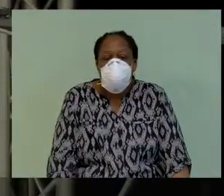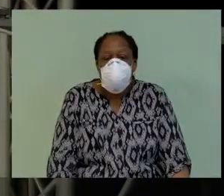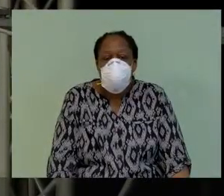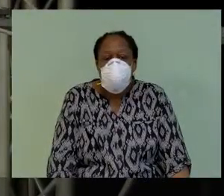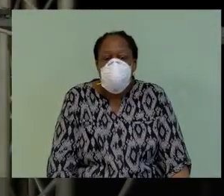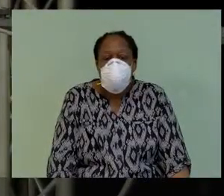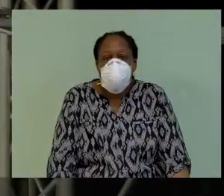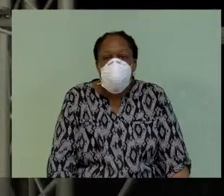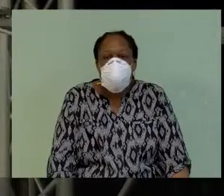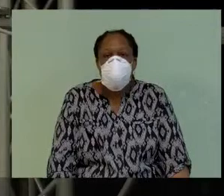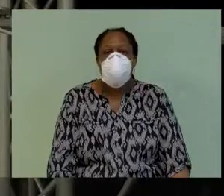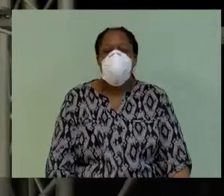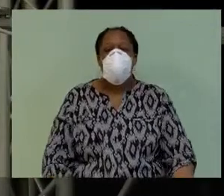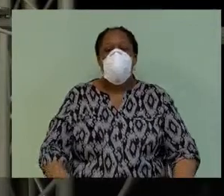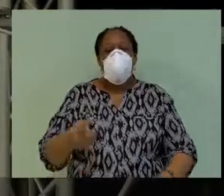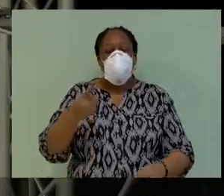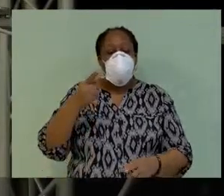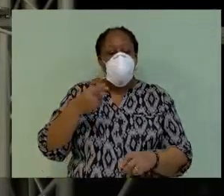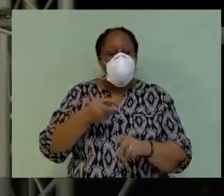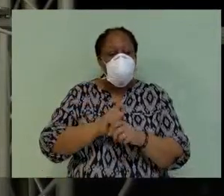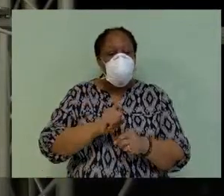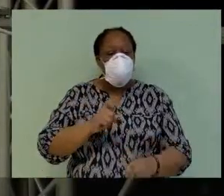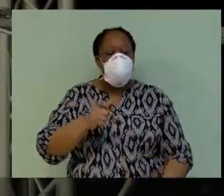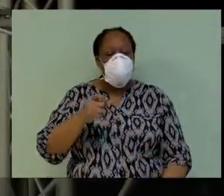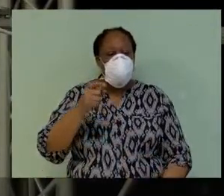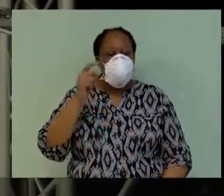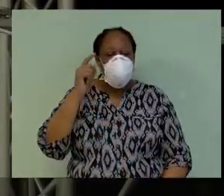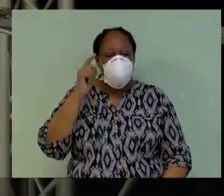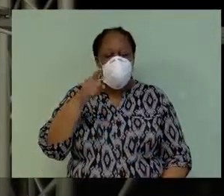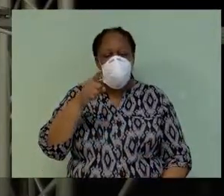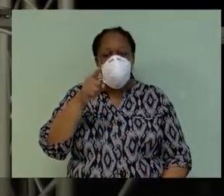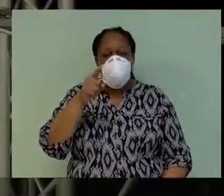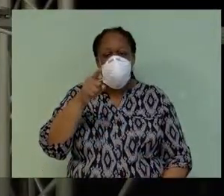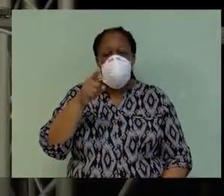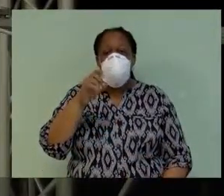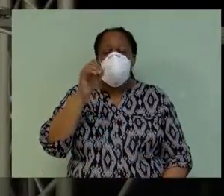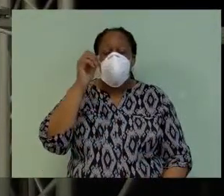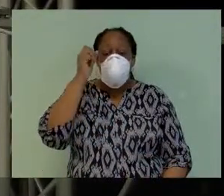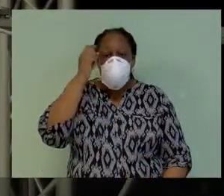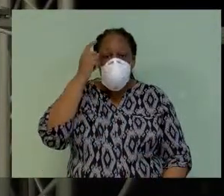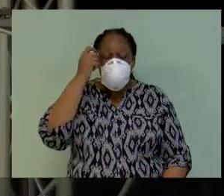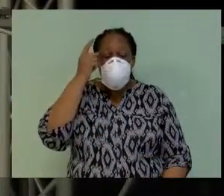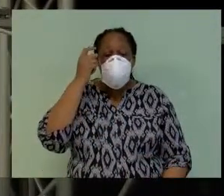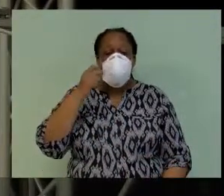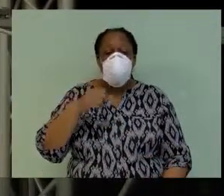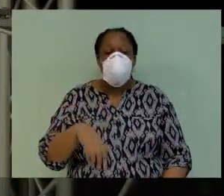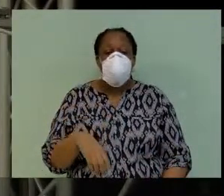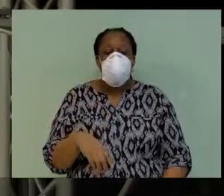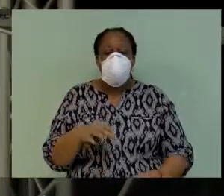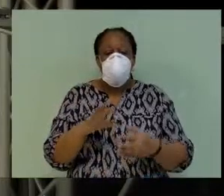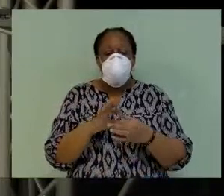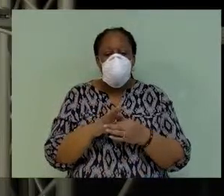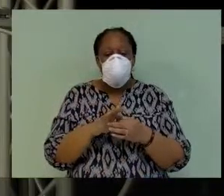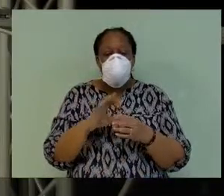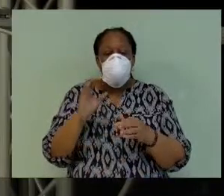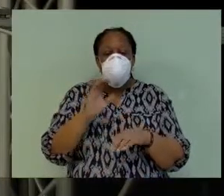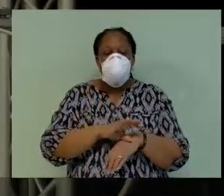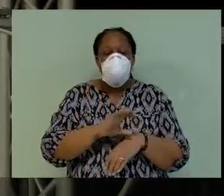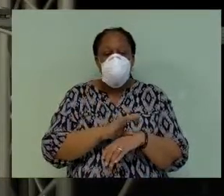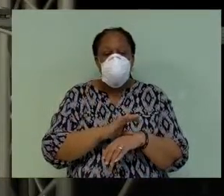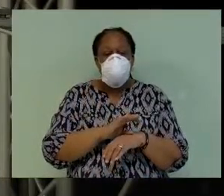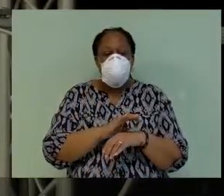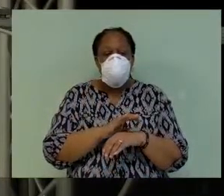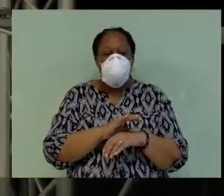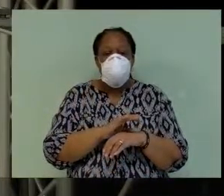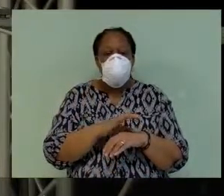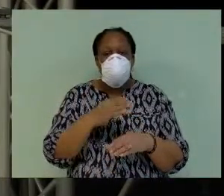From my understanding of theology, I know that going to church does not necessarily affect